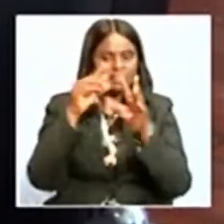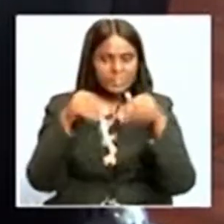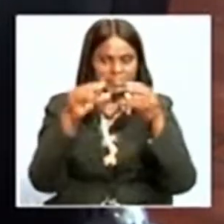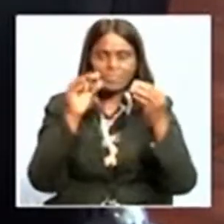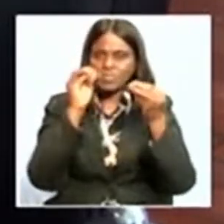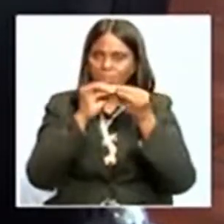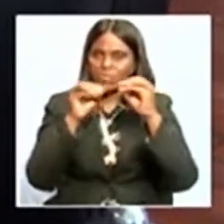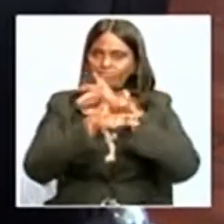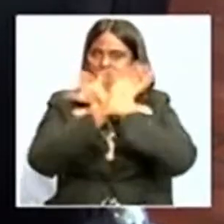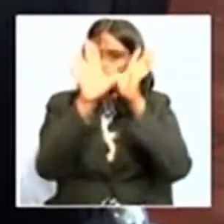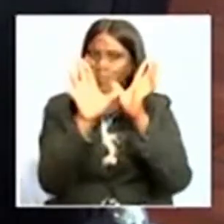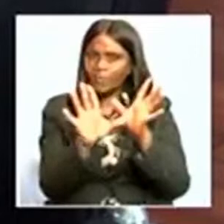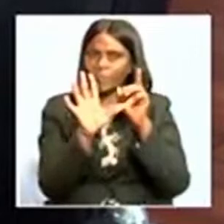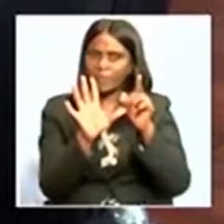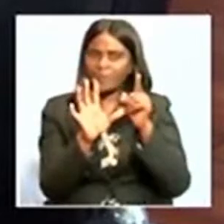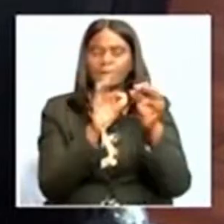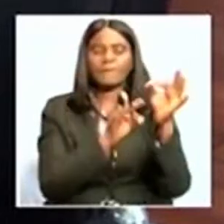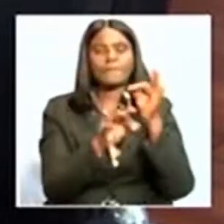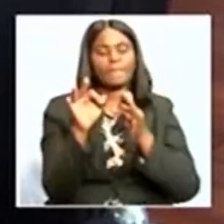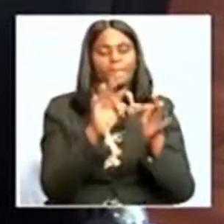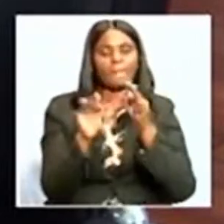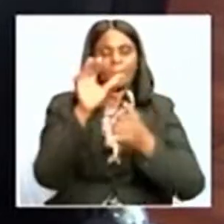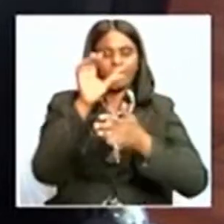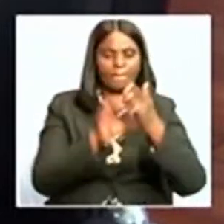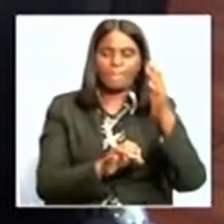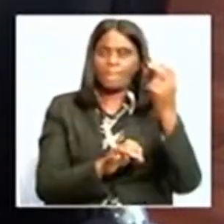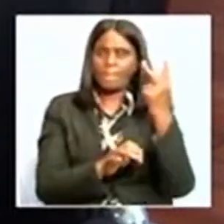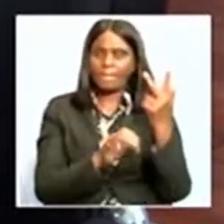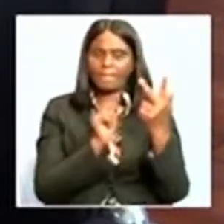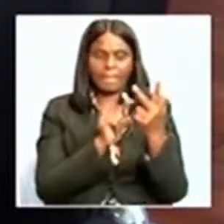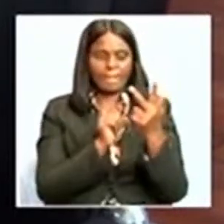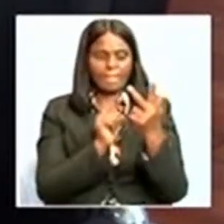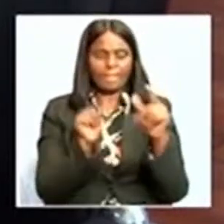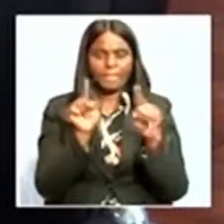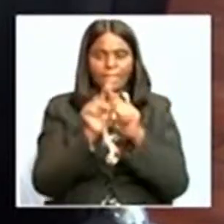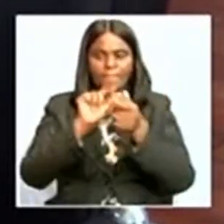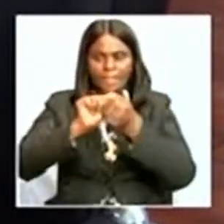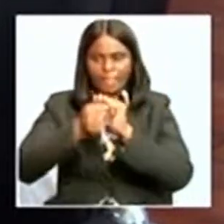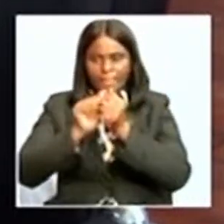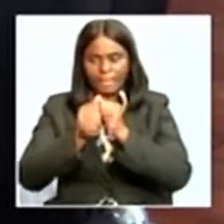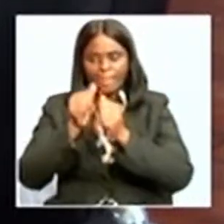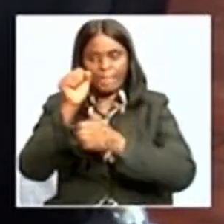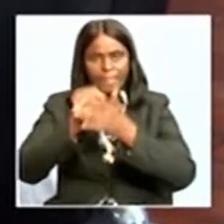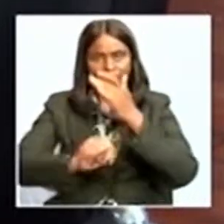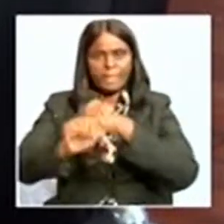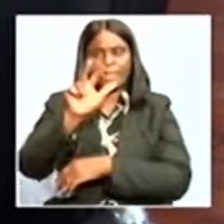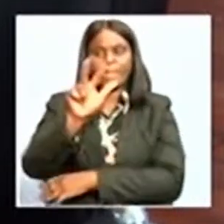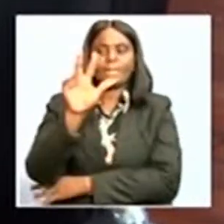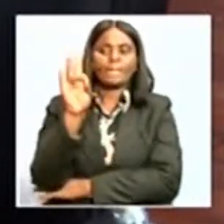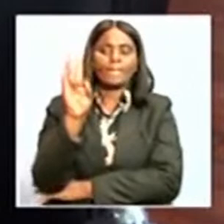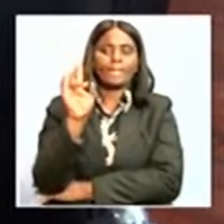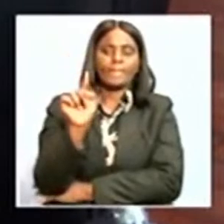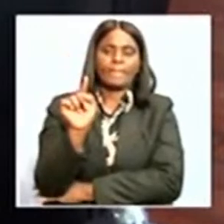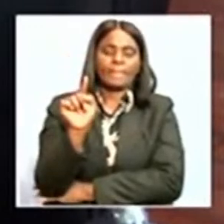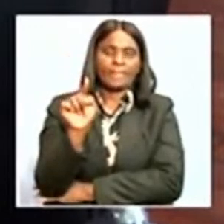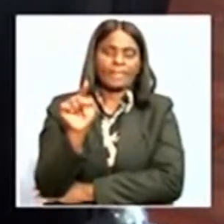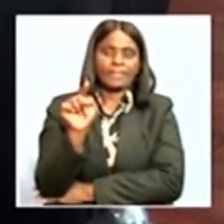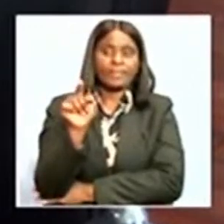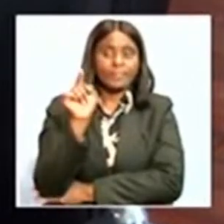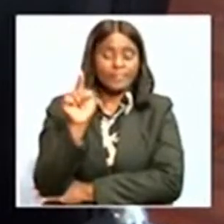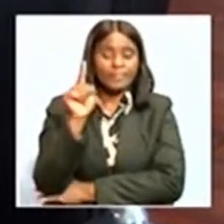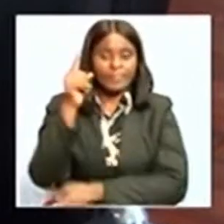clear definition. Clause 3 amends section 37